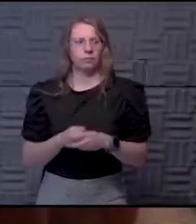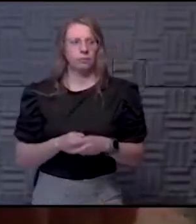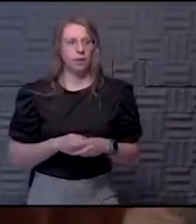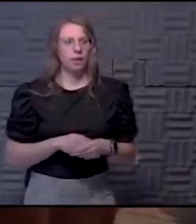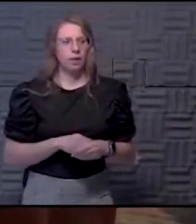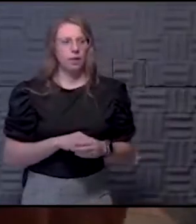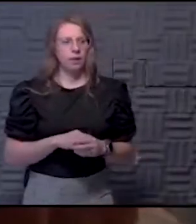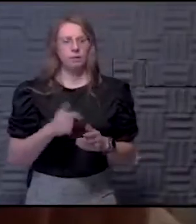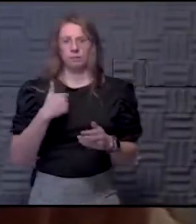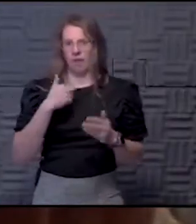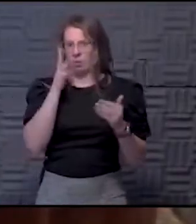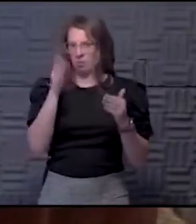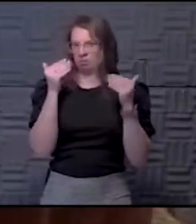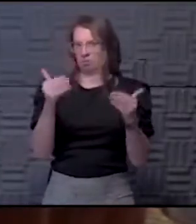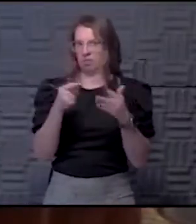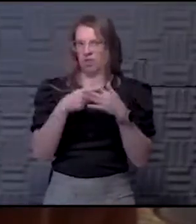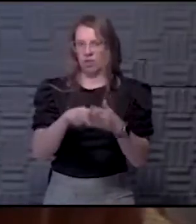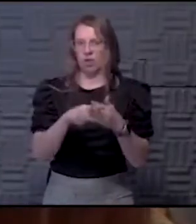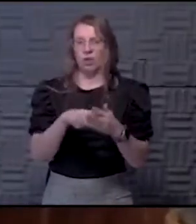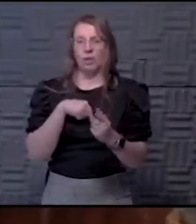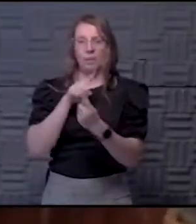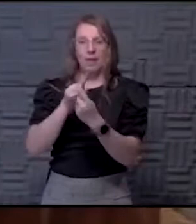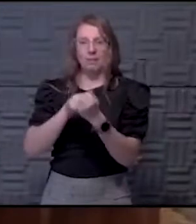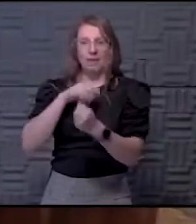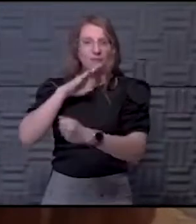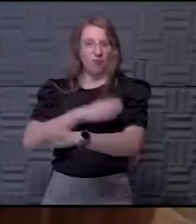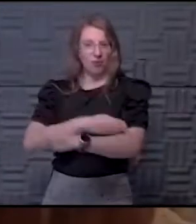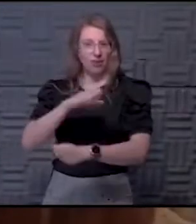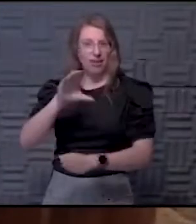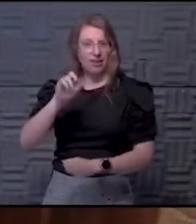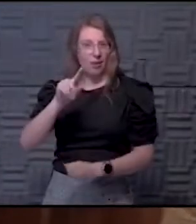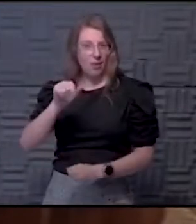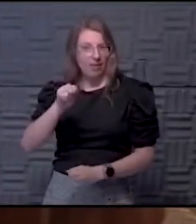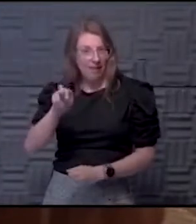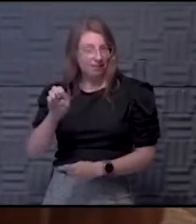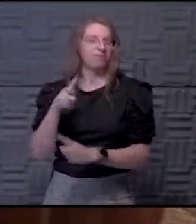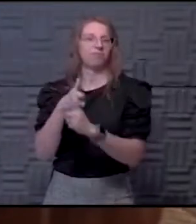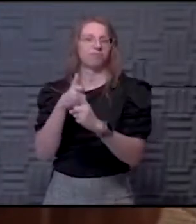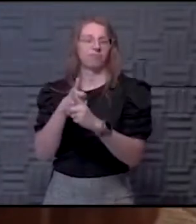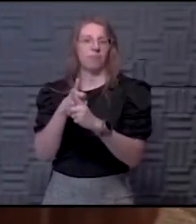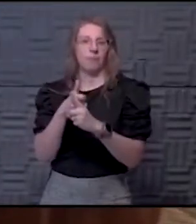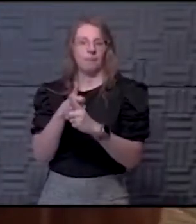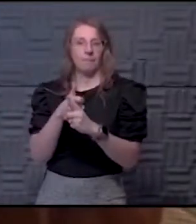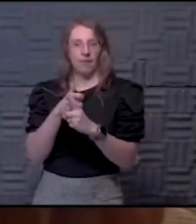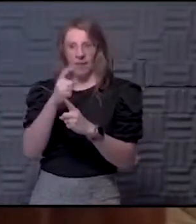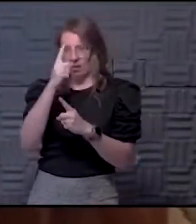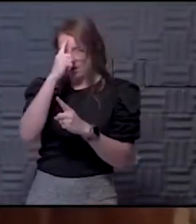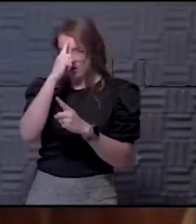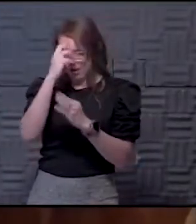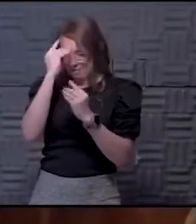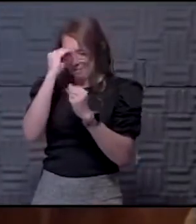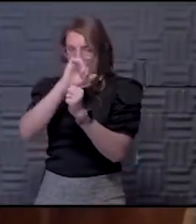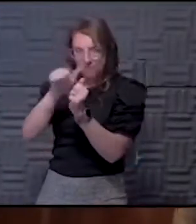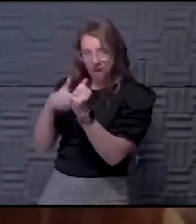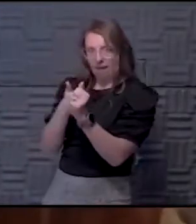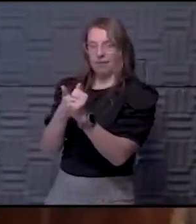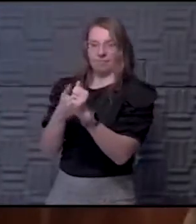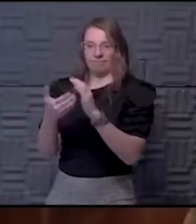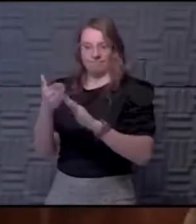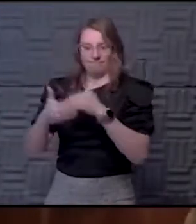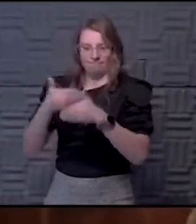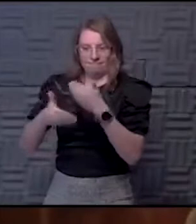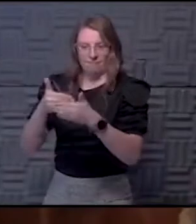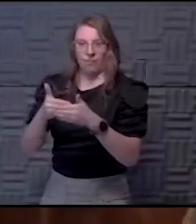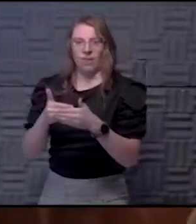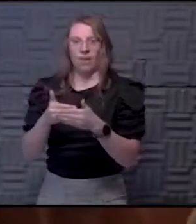I'll start. So you met my daughter, Caroline. She's really been the brains behind the operation because this